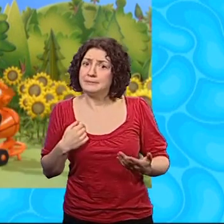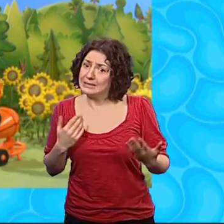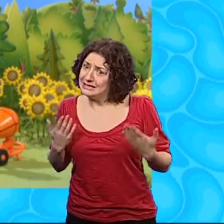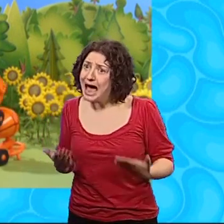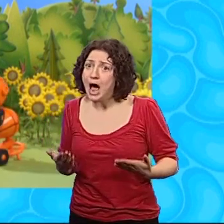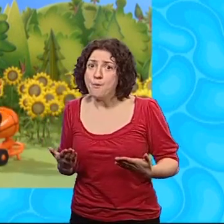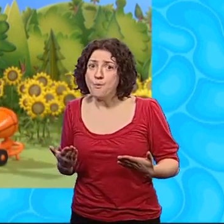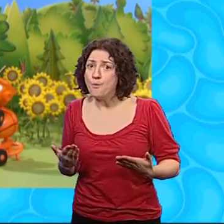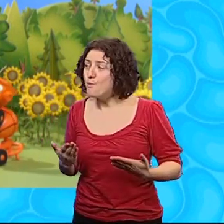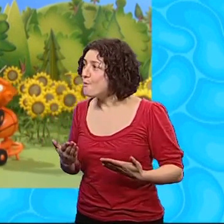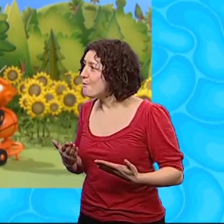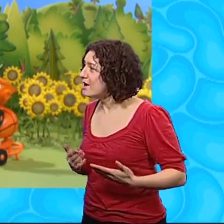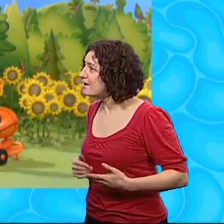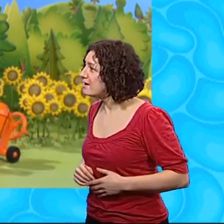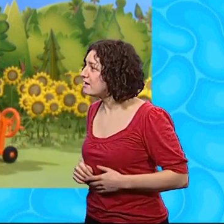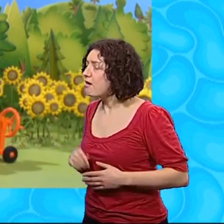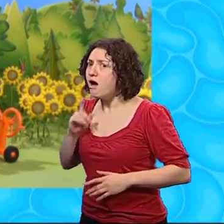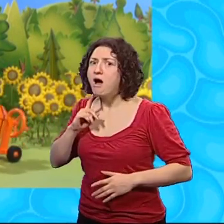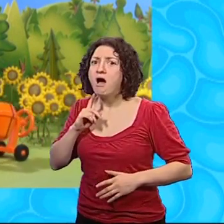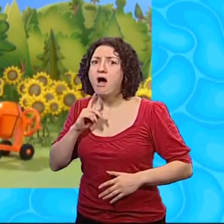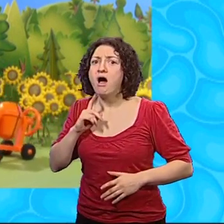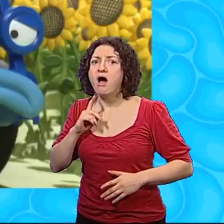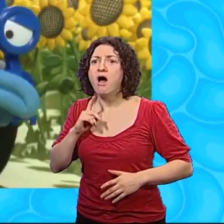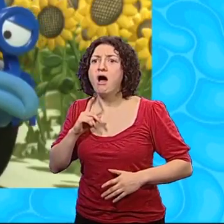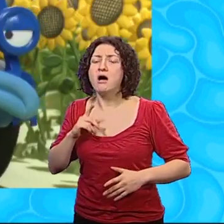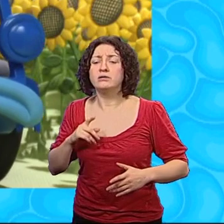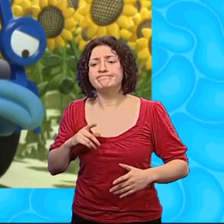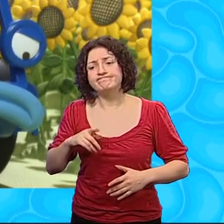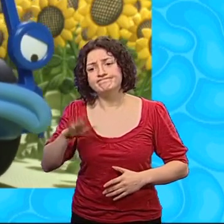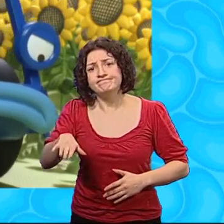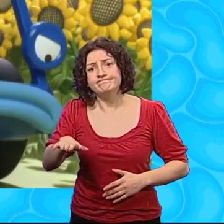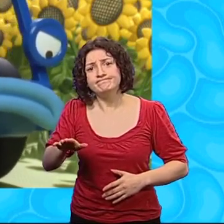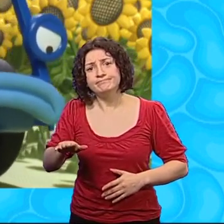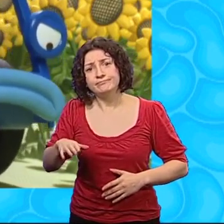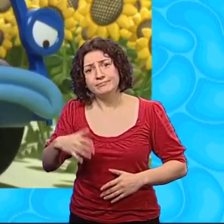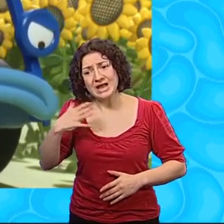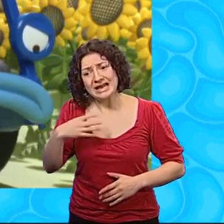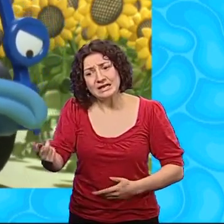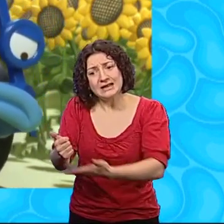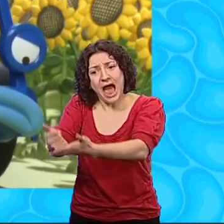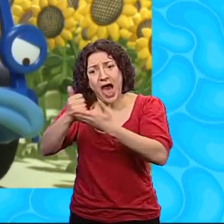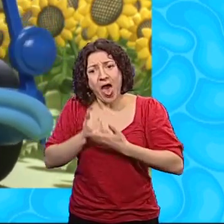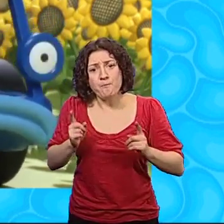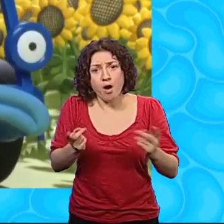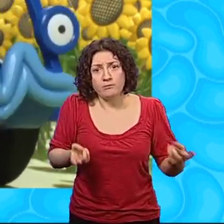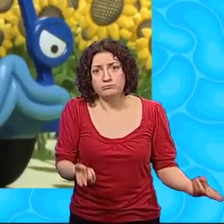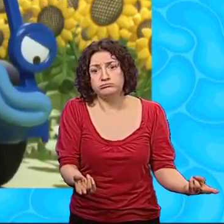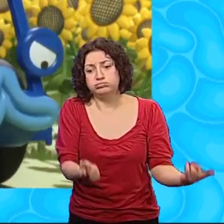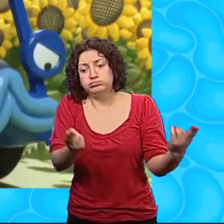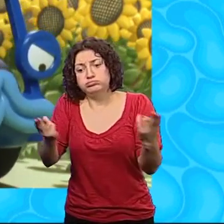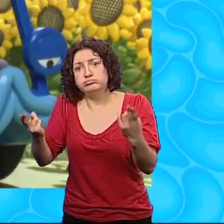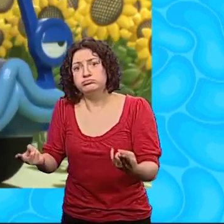A one, a two. Wendy to Lofty, come in. We need you to help move the bunks from the workshop. Oh,